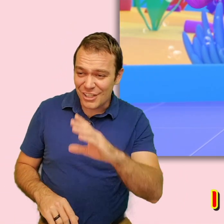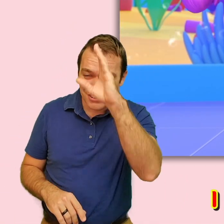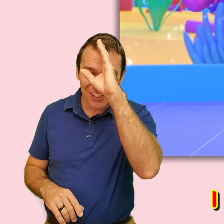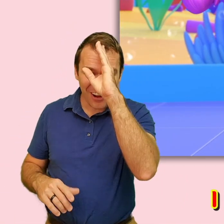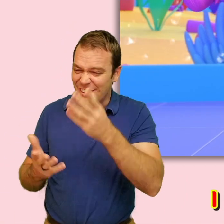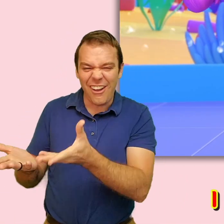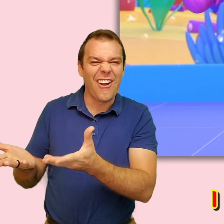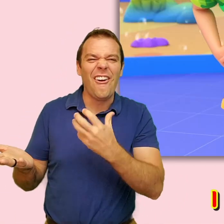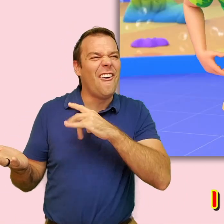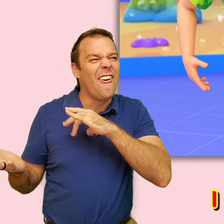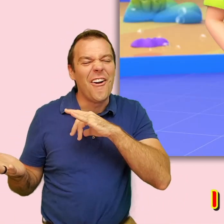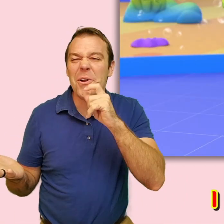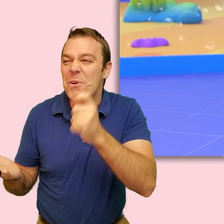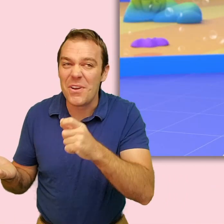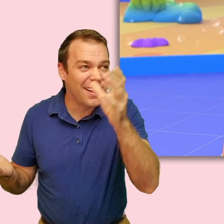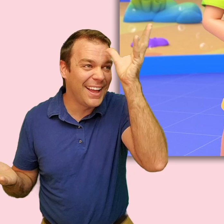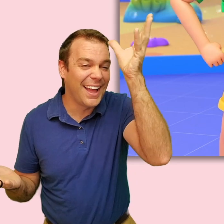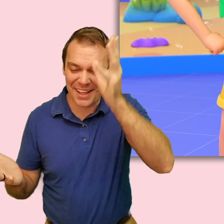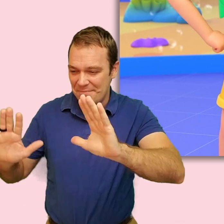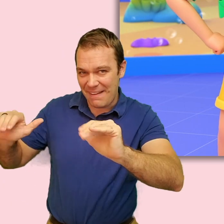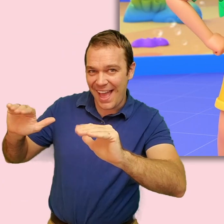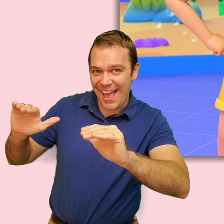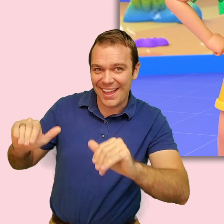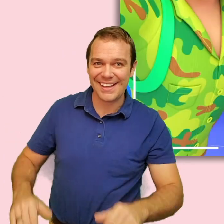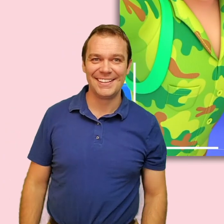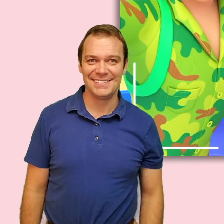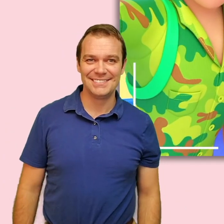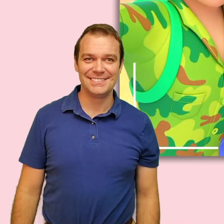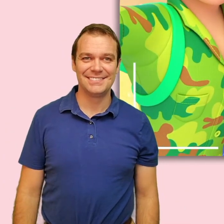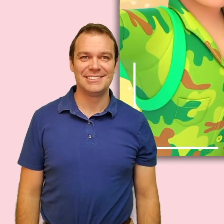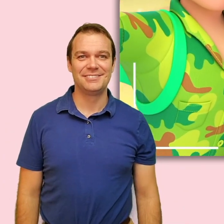I love these sharks, Daddy. Goodbye, sharks.